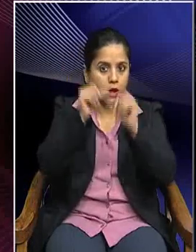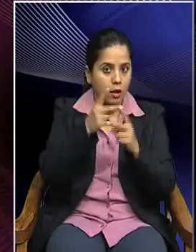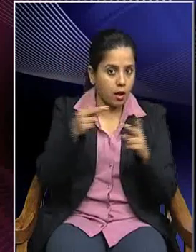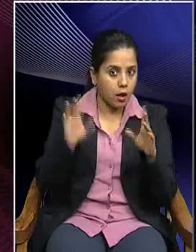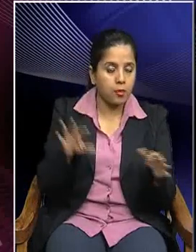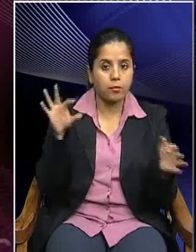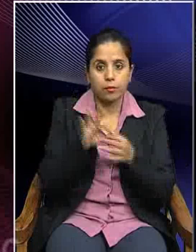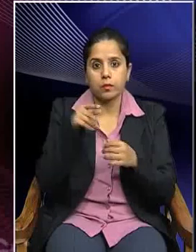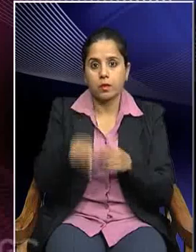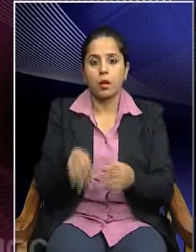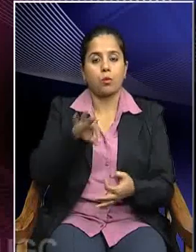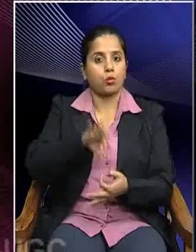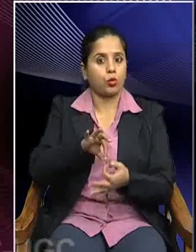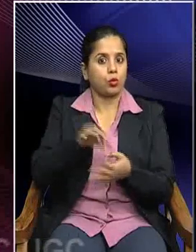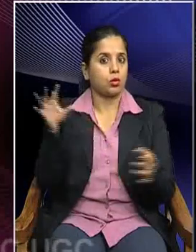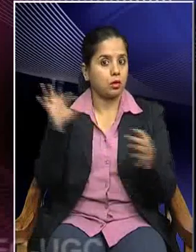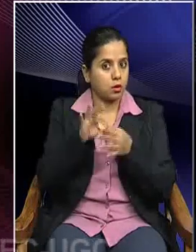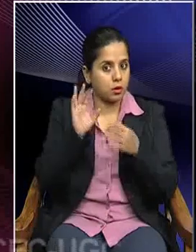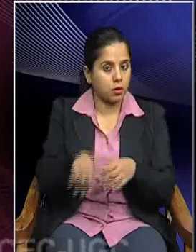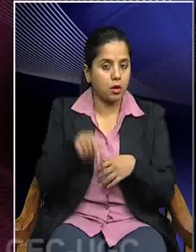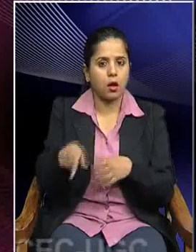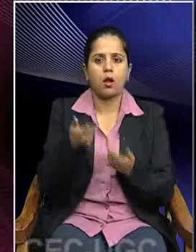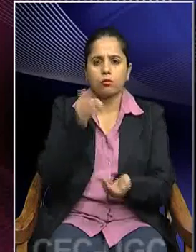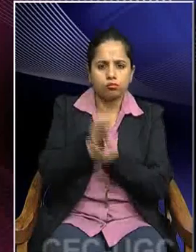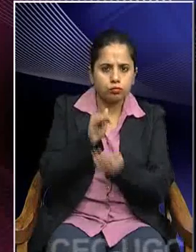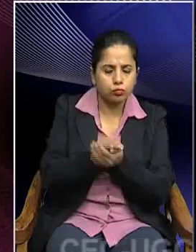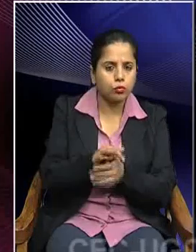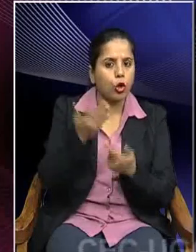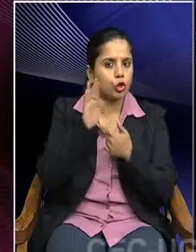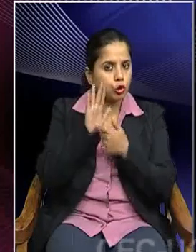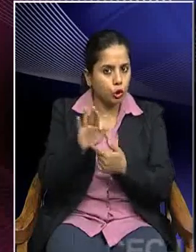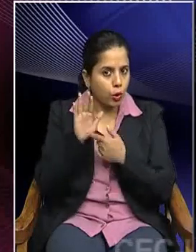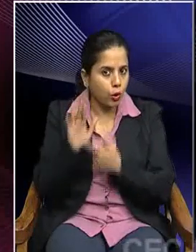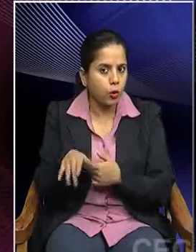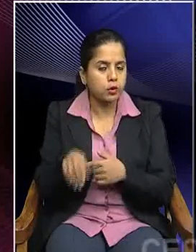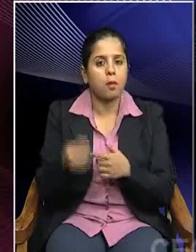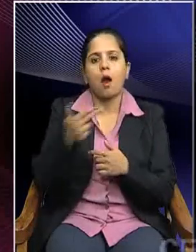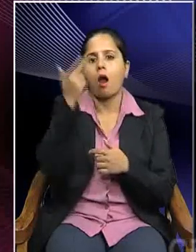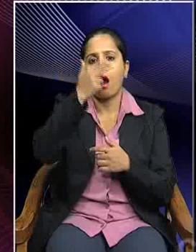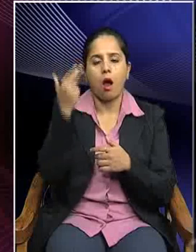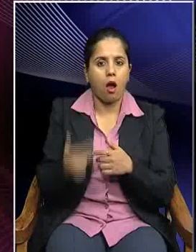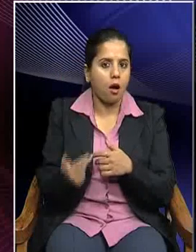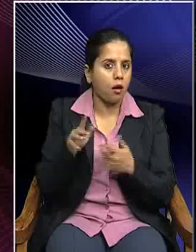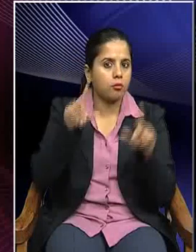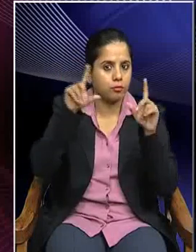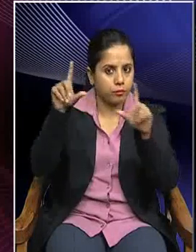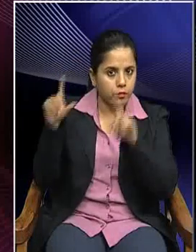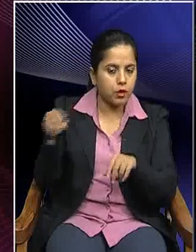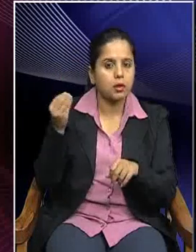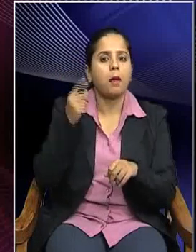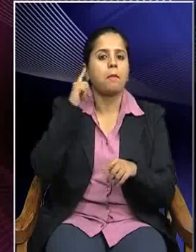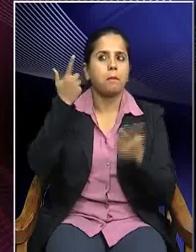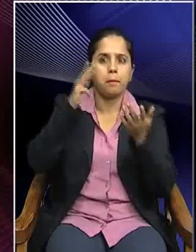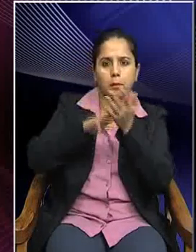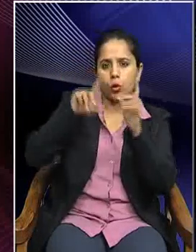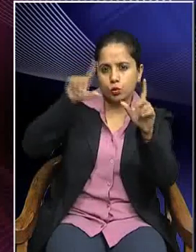associated with the Buddha stored and displayed in some art gallery or some museum somewhere,